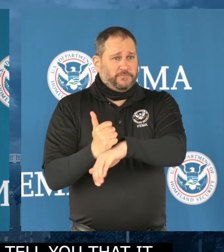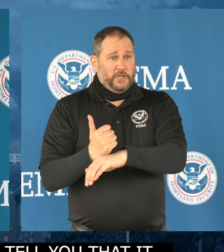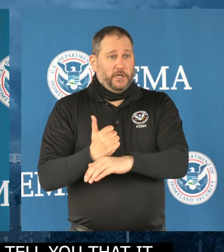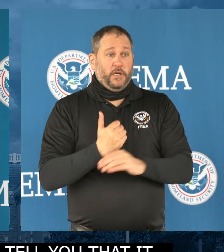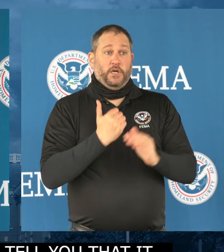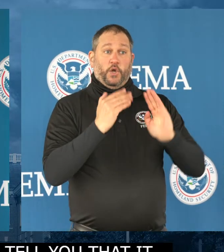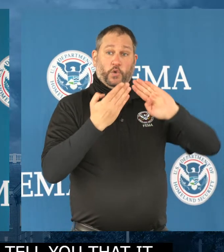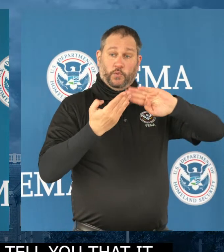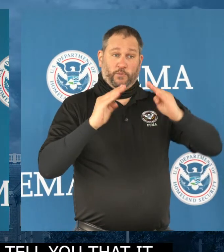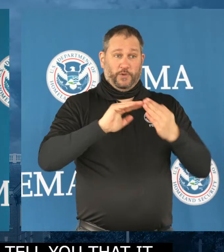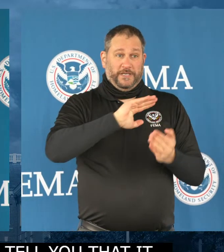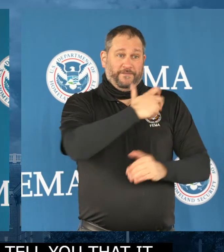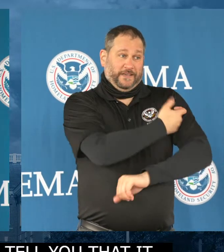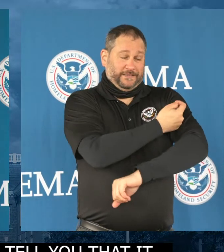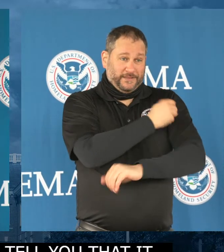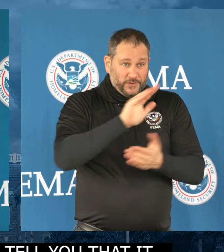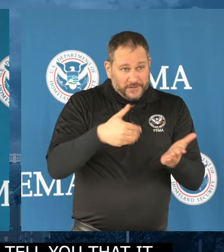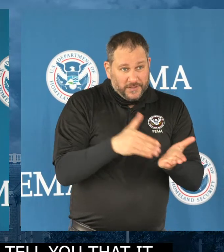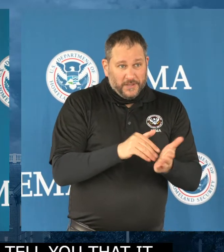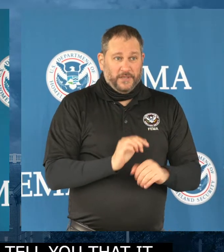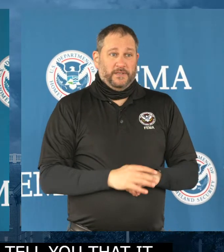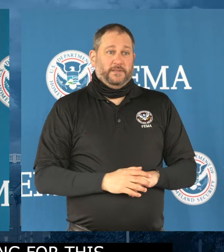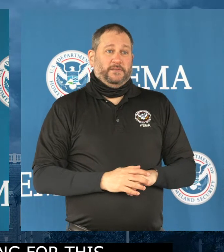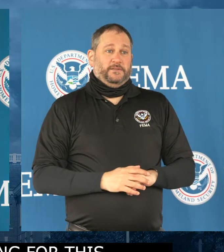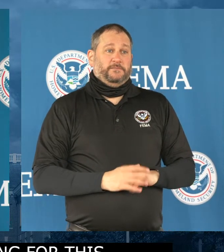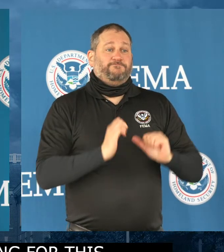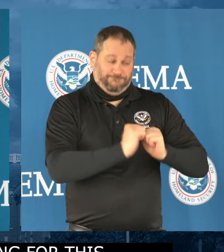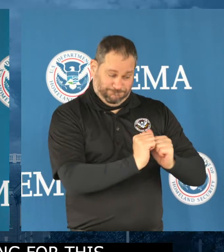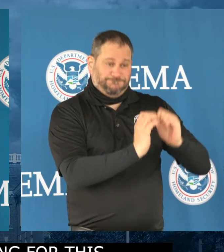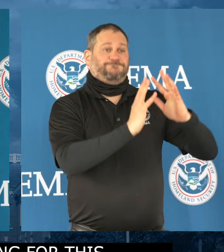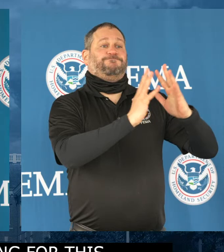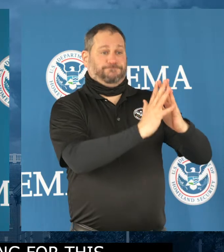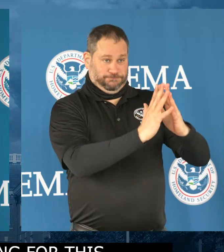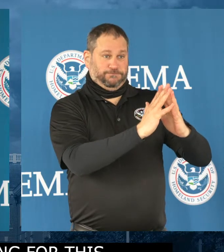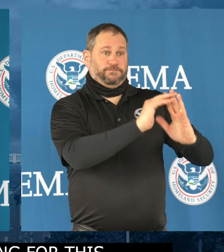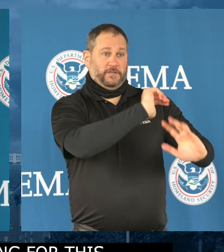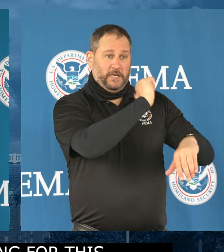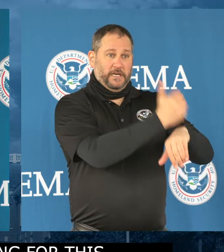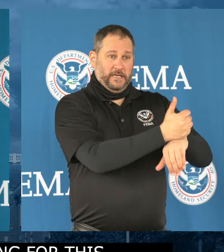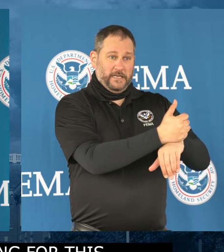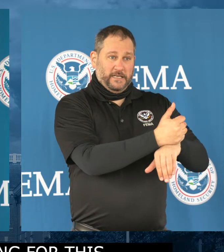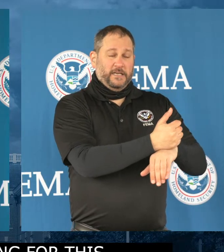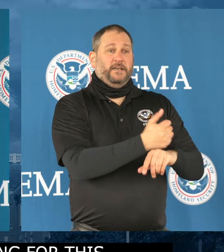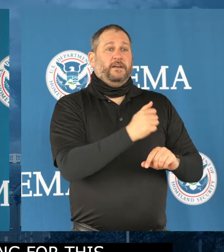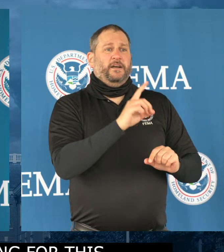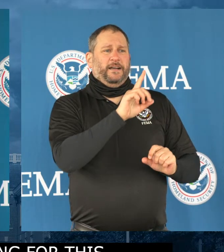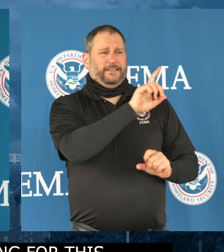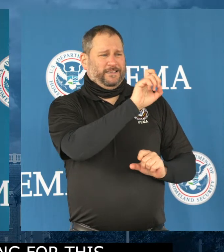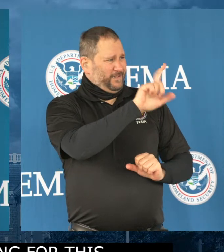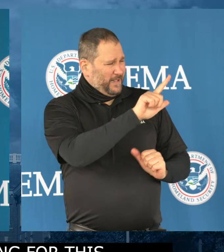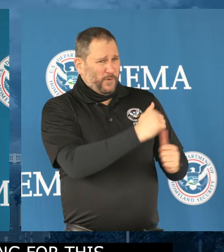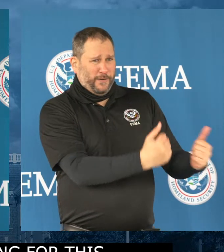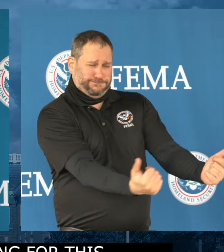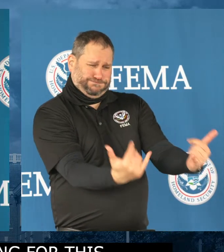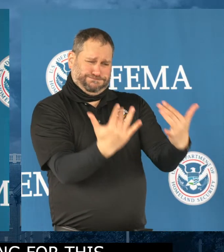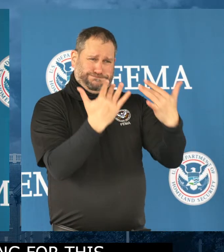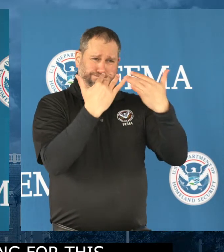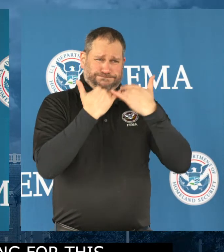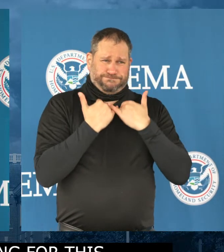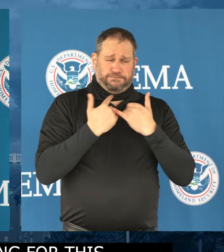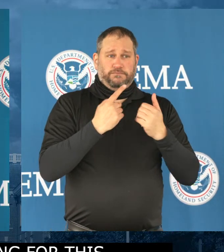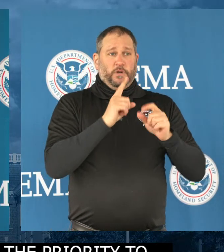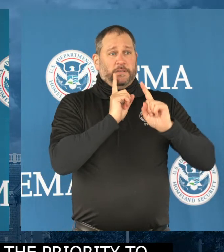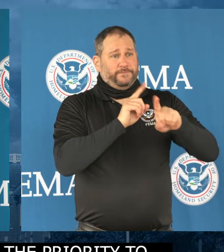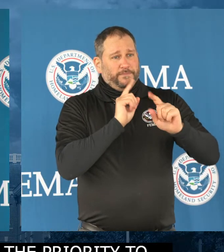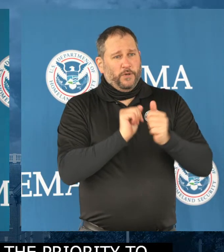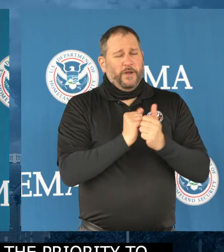vaccination center. We set it up, and the folks from Delaware have been coming and responding with kindness and grace,